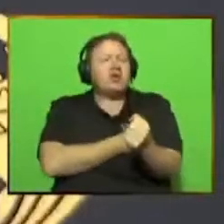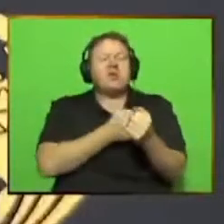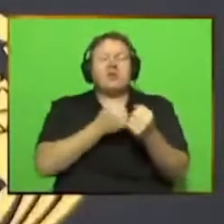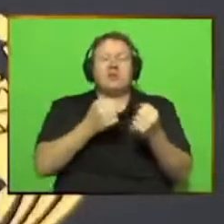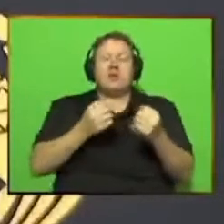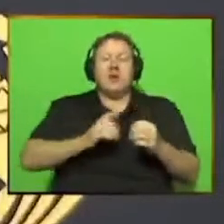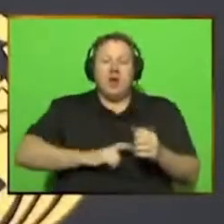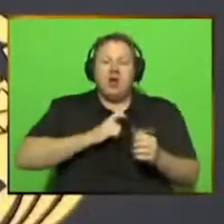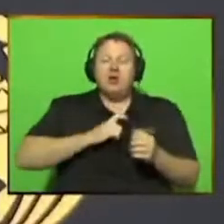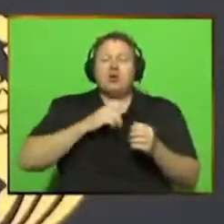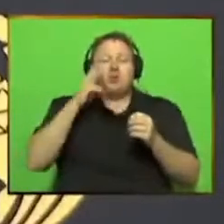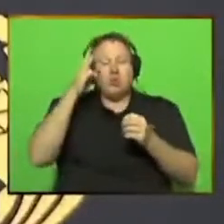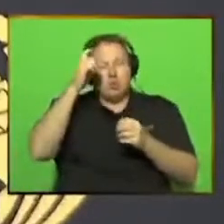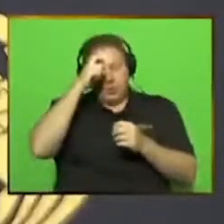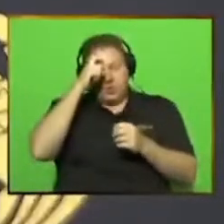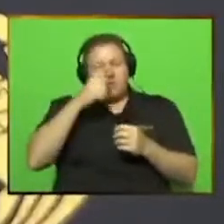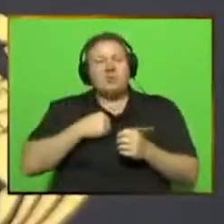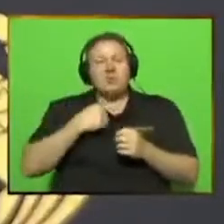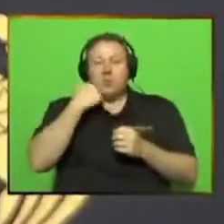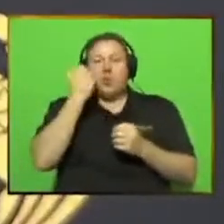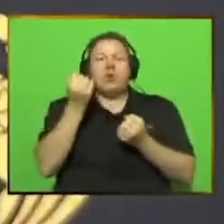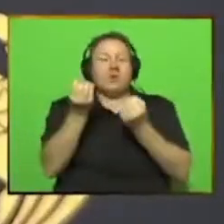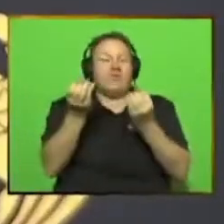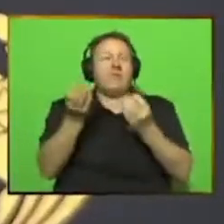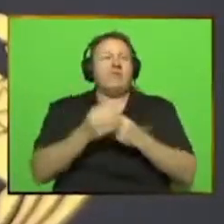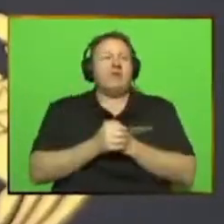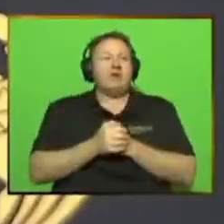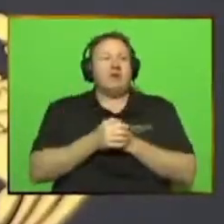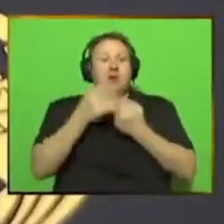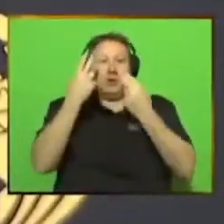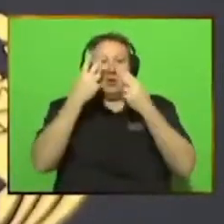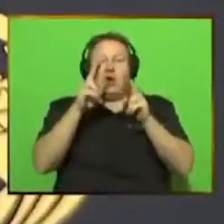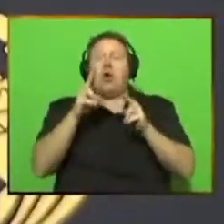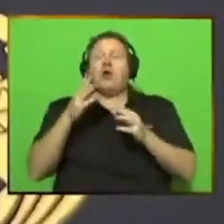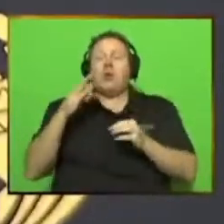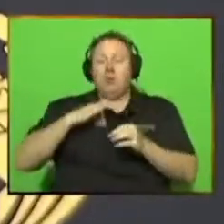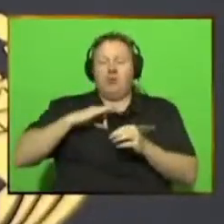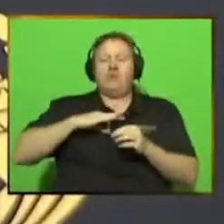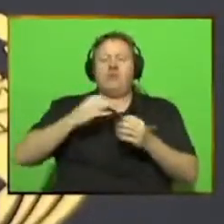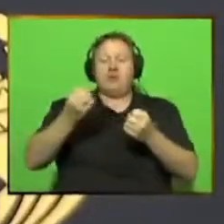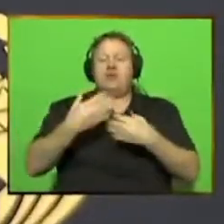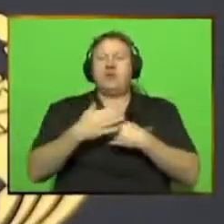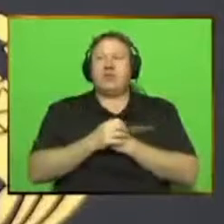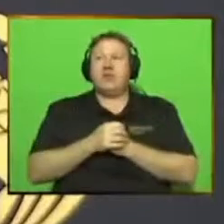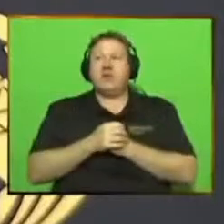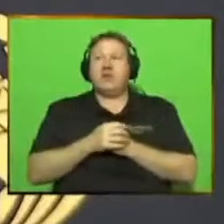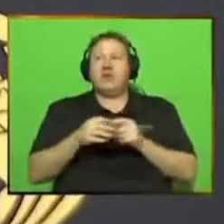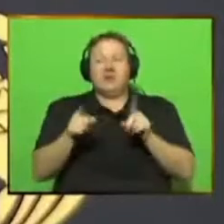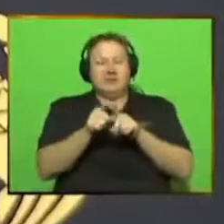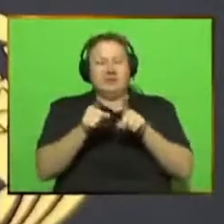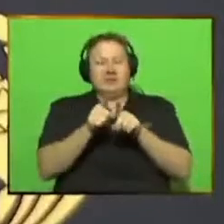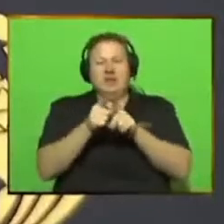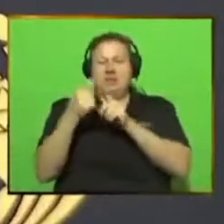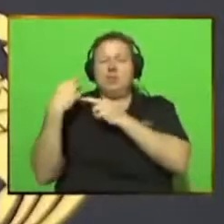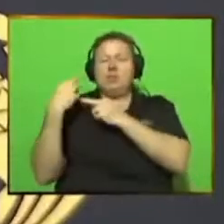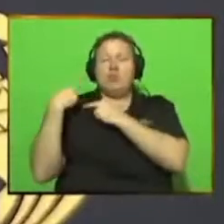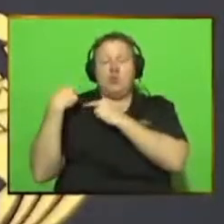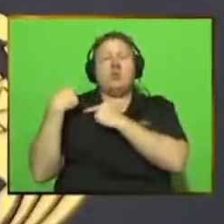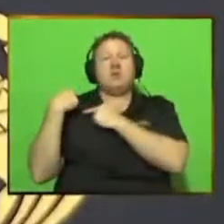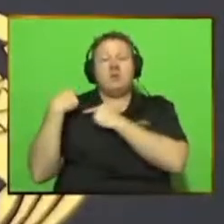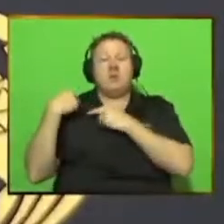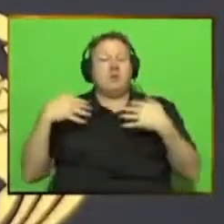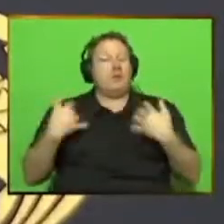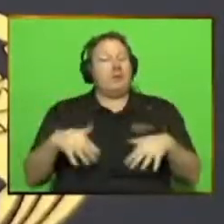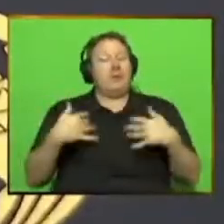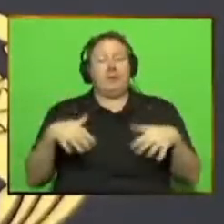wisdom. This is a tremendous honor and privilege, as well as a great responsibility that